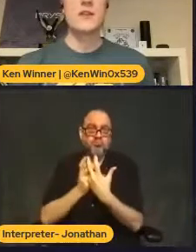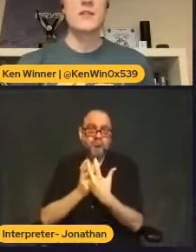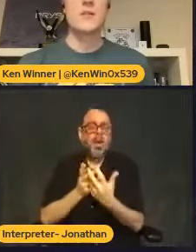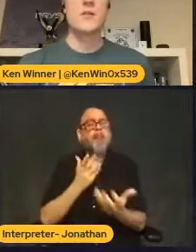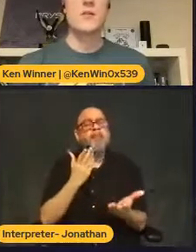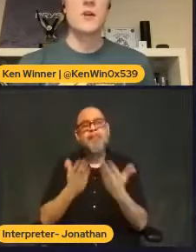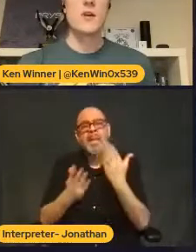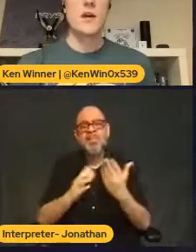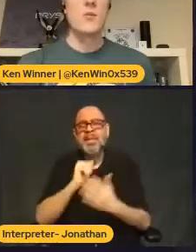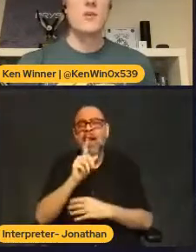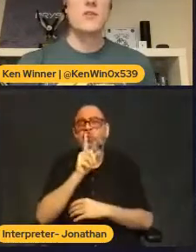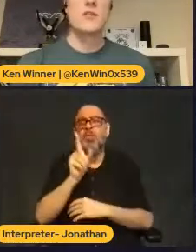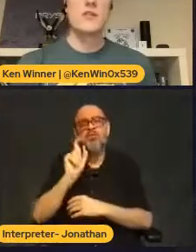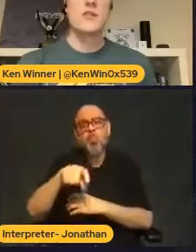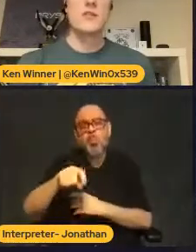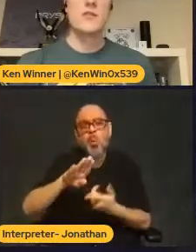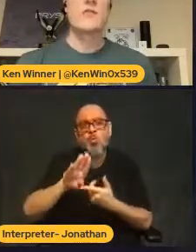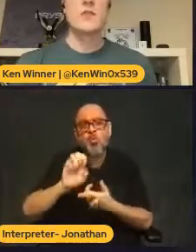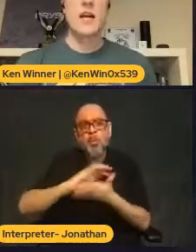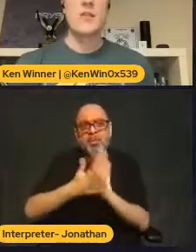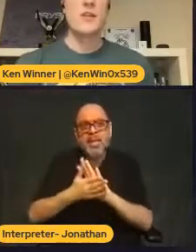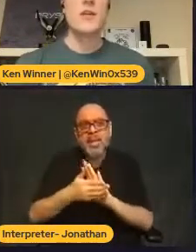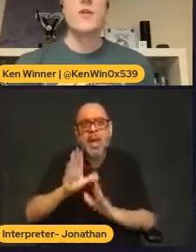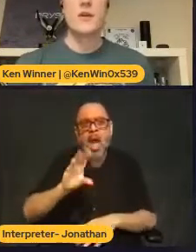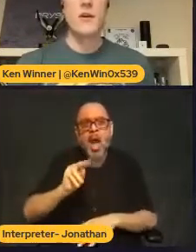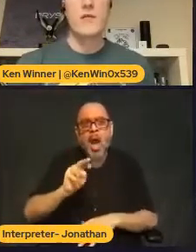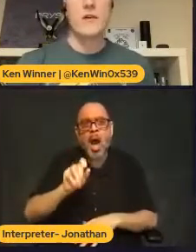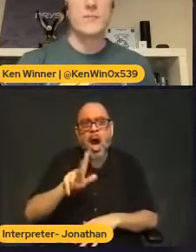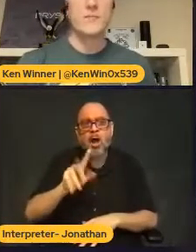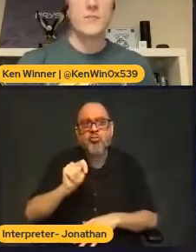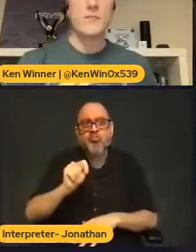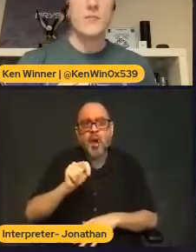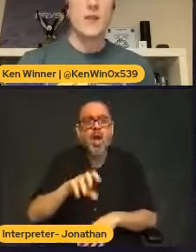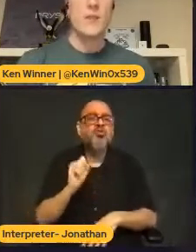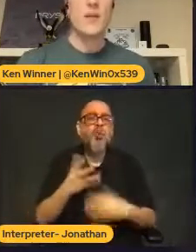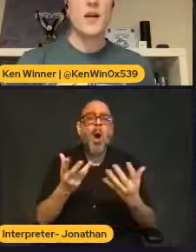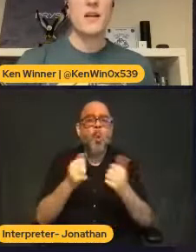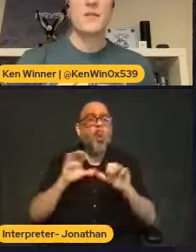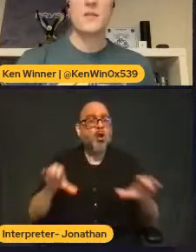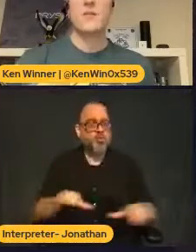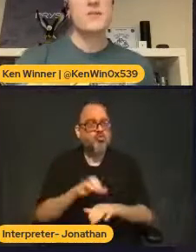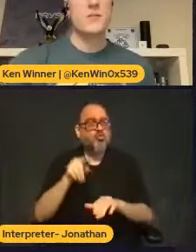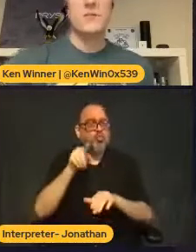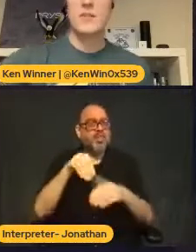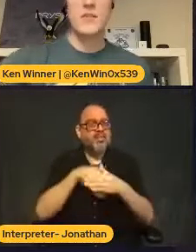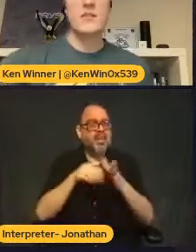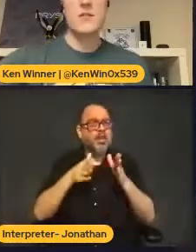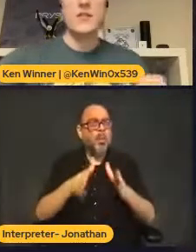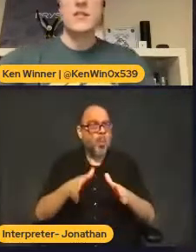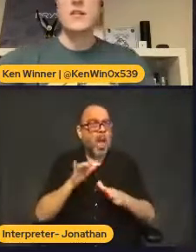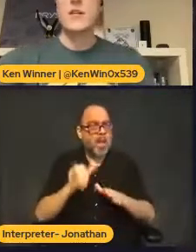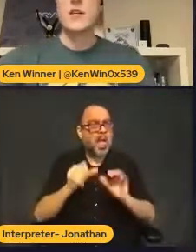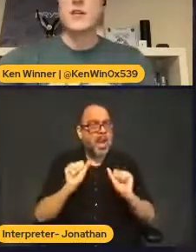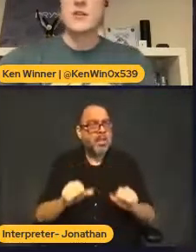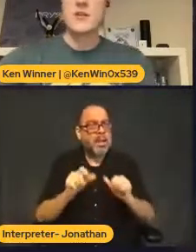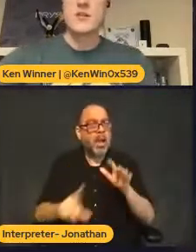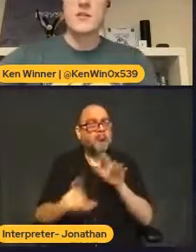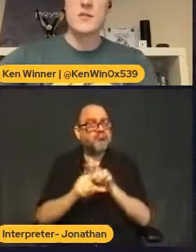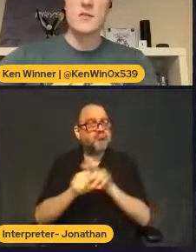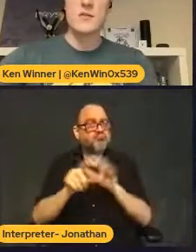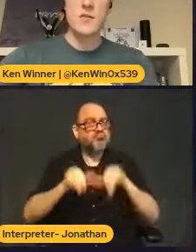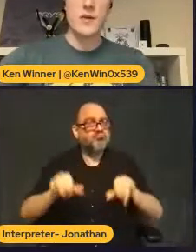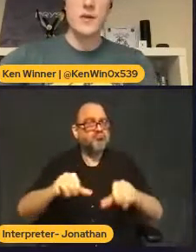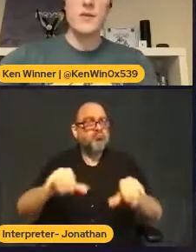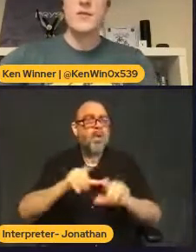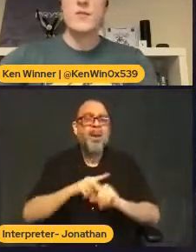construct, right? So I want to do this reliably over and over, but you know, some things don't make sense to be a construct.